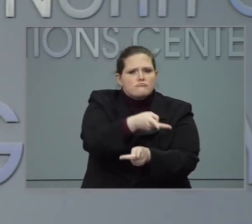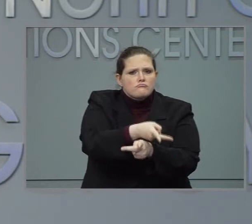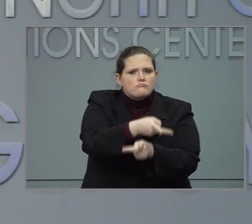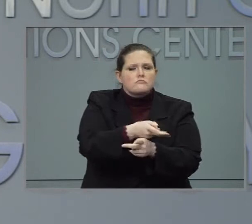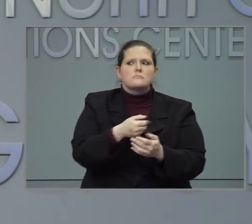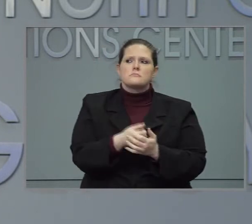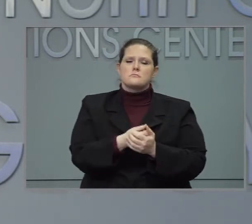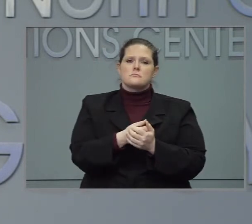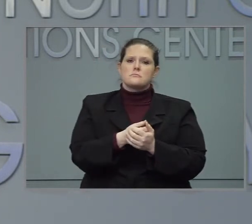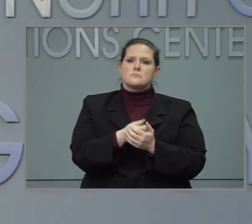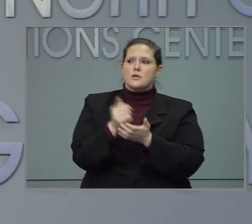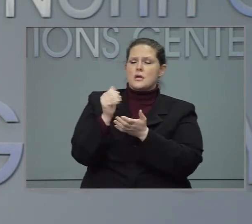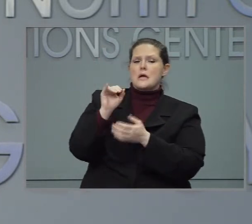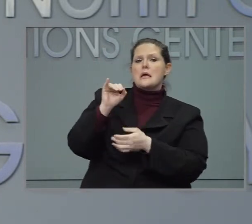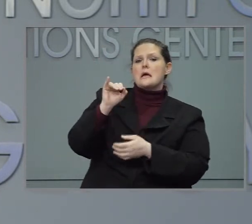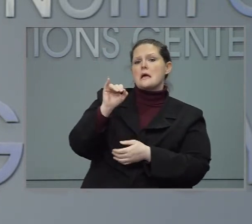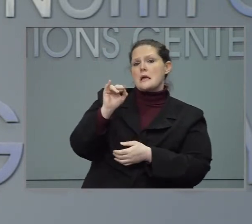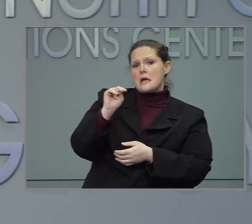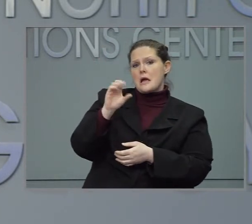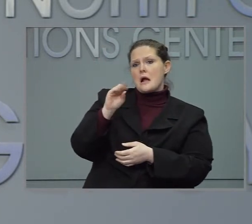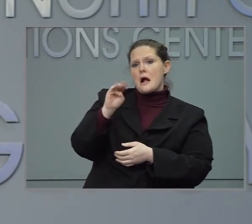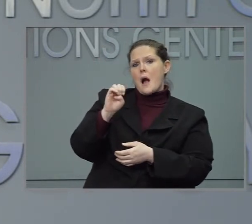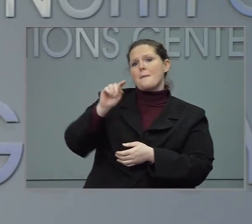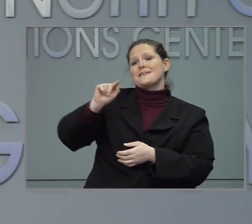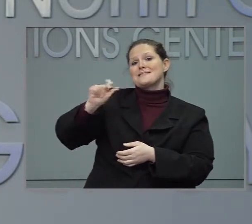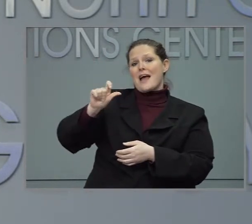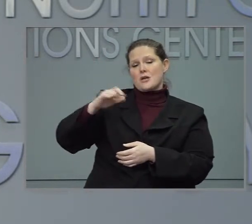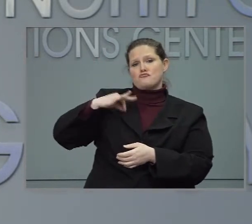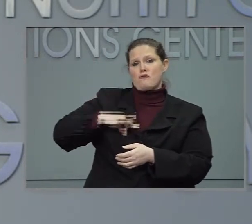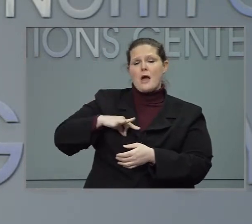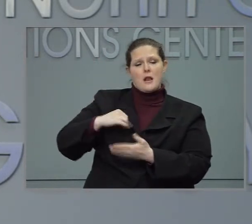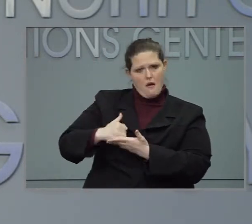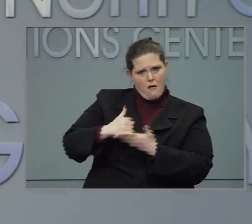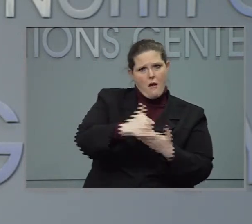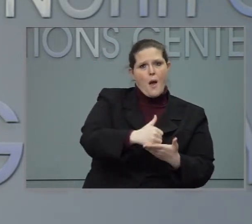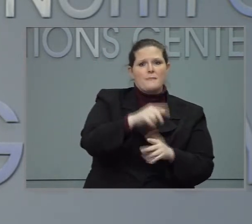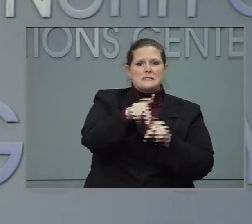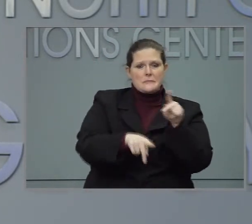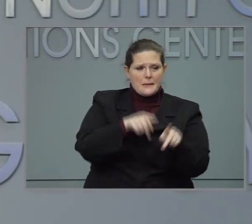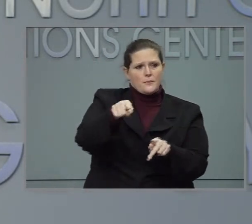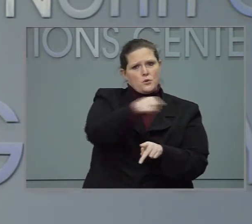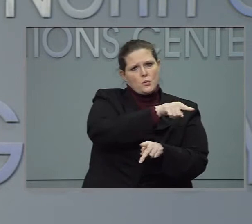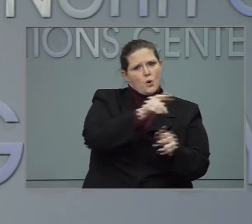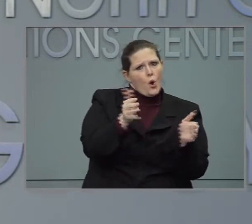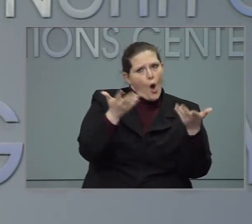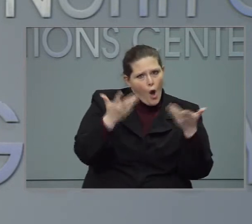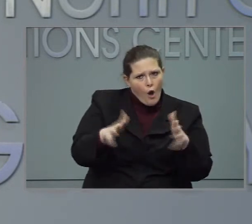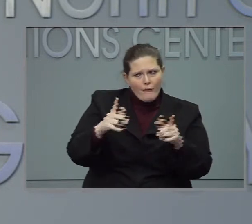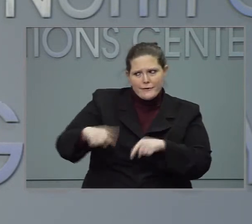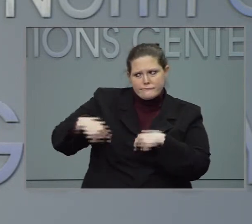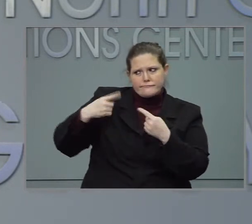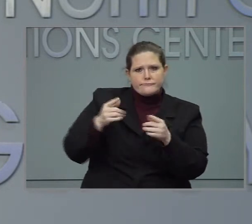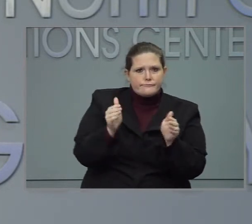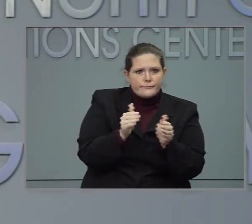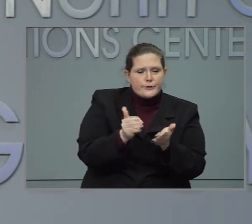credits helps people on the margins. So we do propose those tax cuts in my budget. What I've heard from the